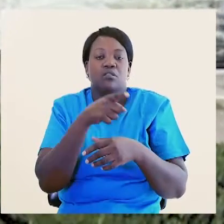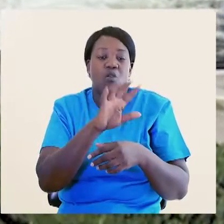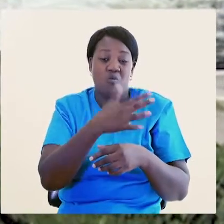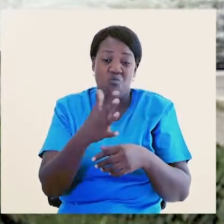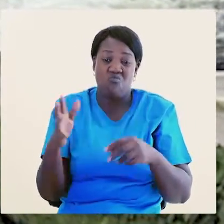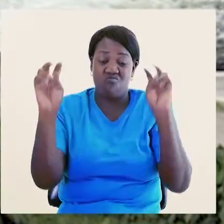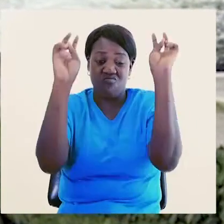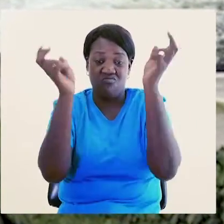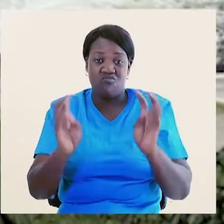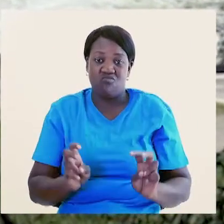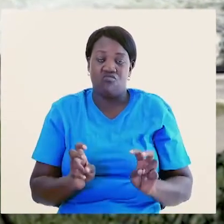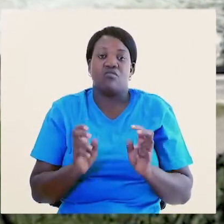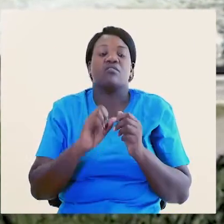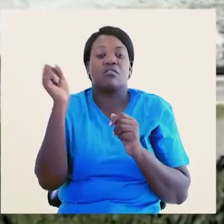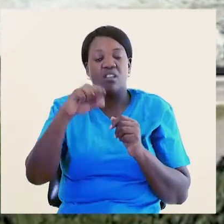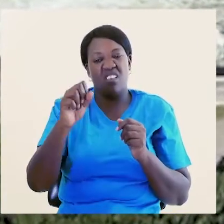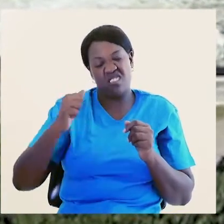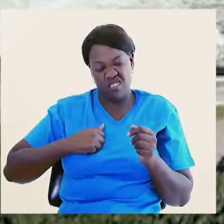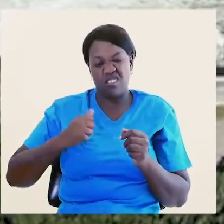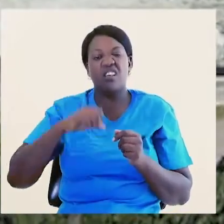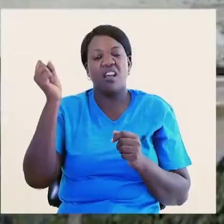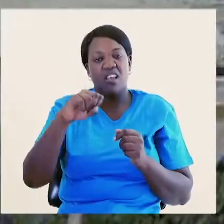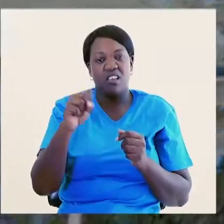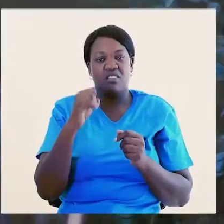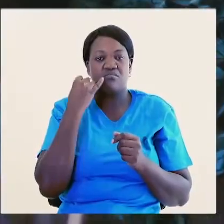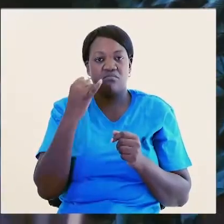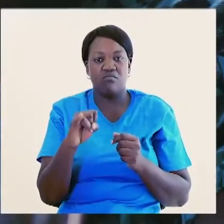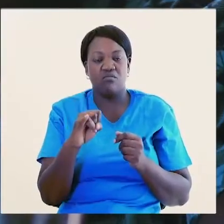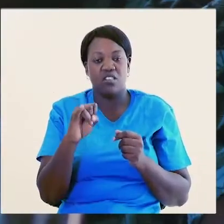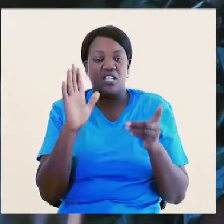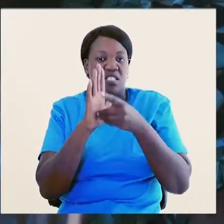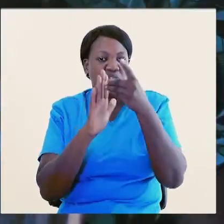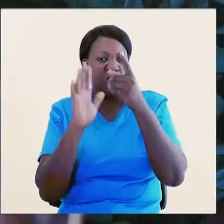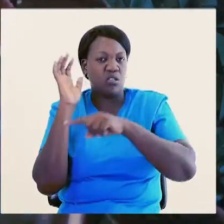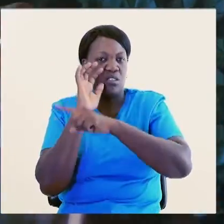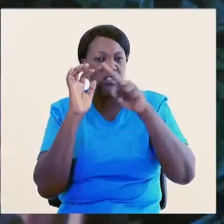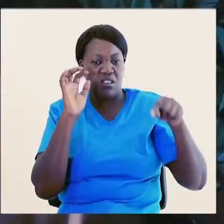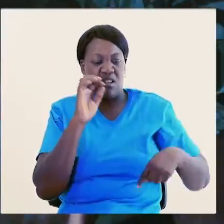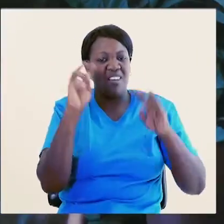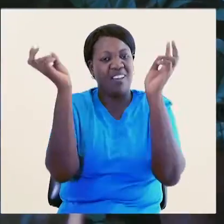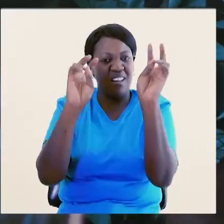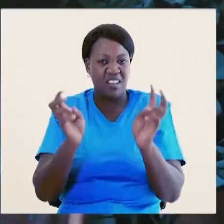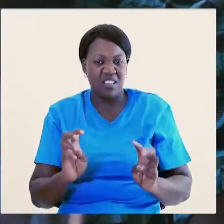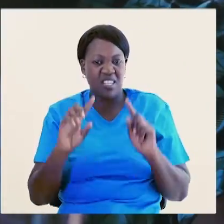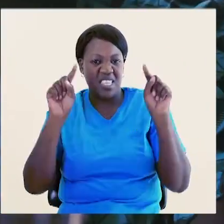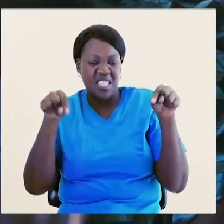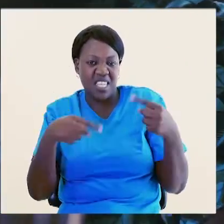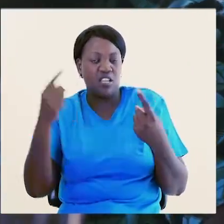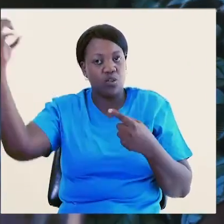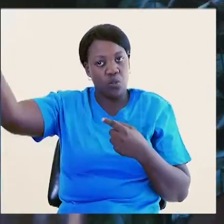hydroelectric power. Guys, my dad told me the coolest thing. What? Apparently in developed countries, they use more electrical appliances like